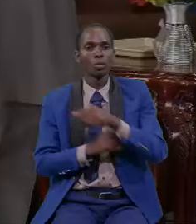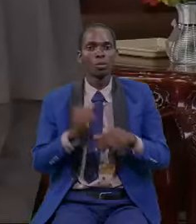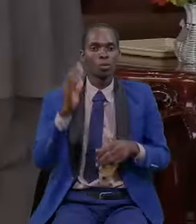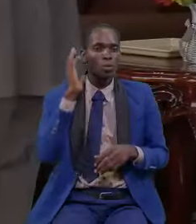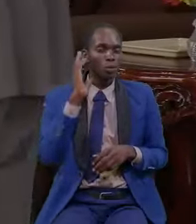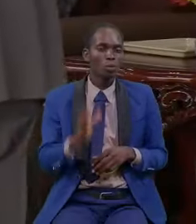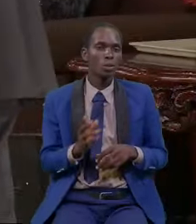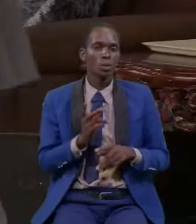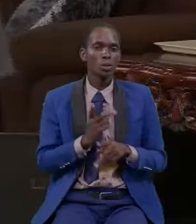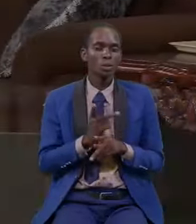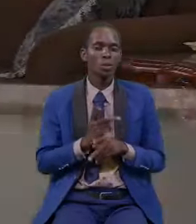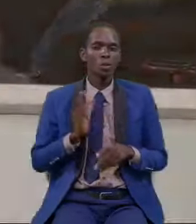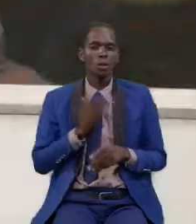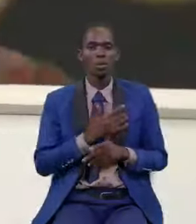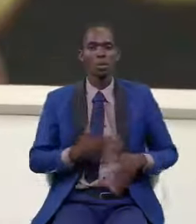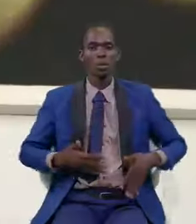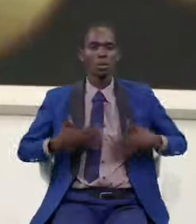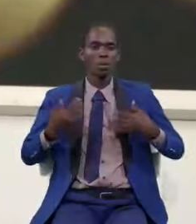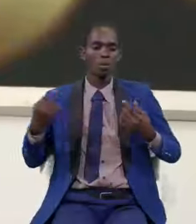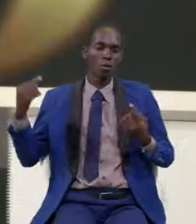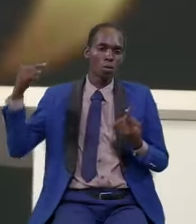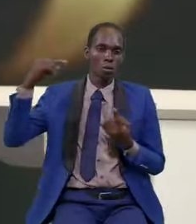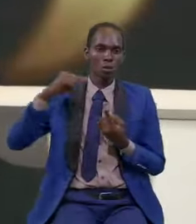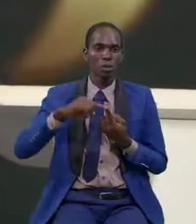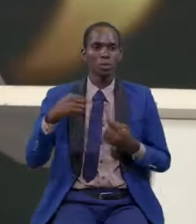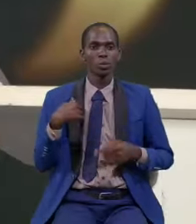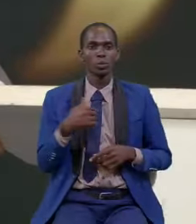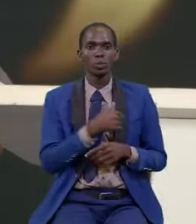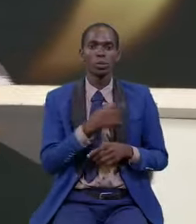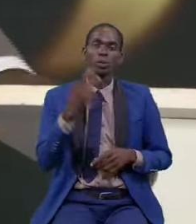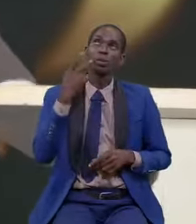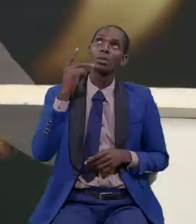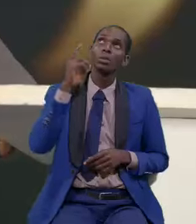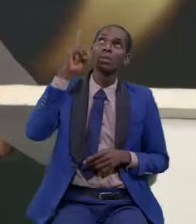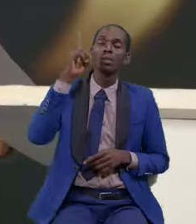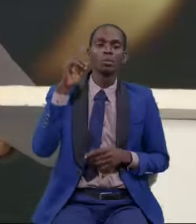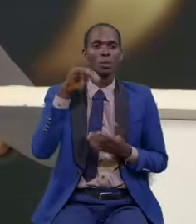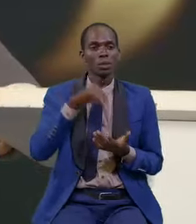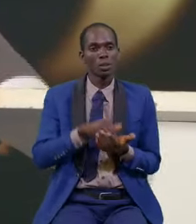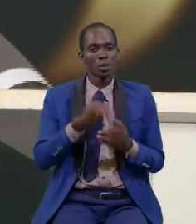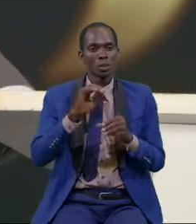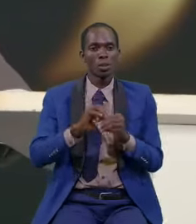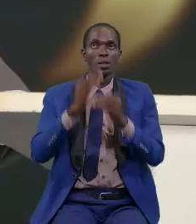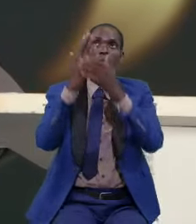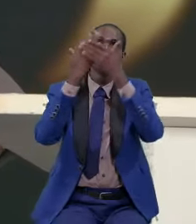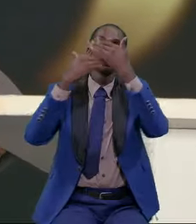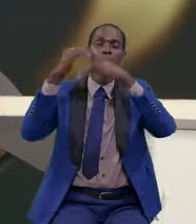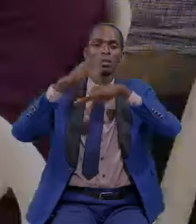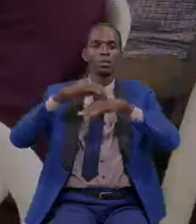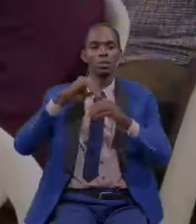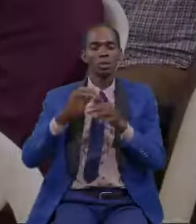lives until we see him face to face in heaven, in Jesus'